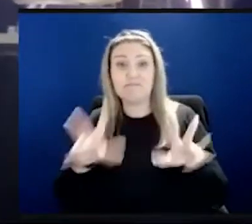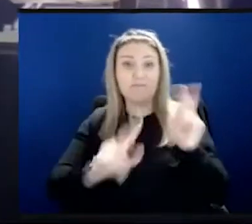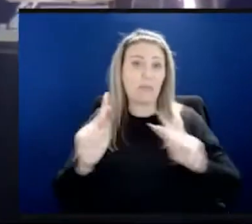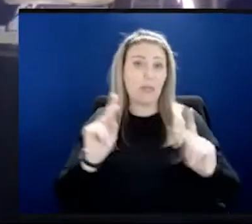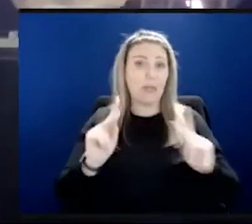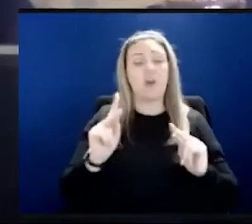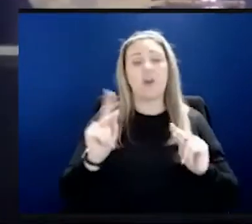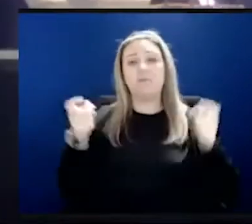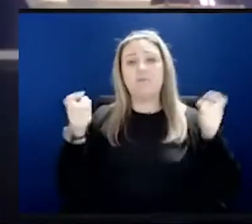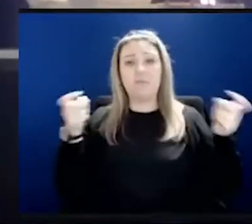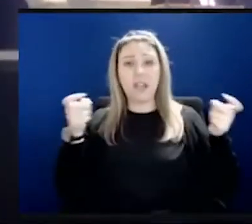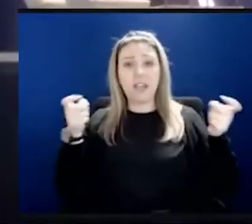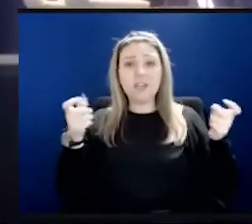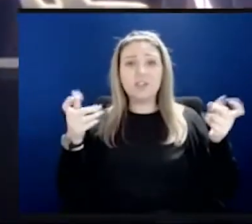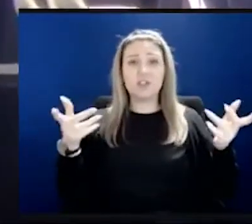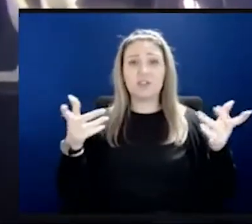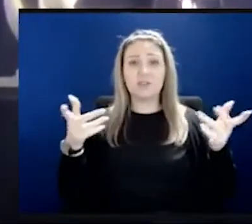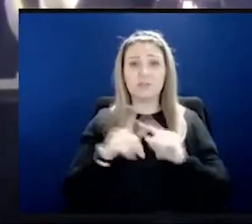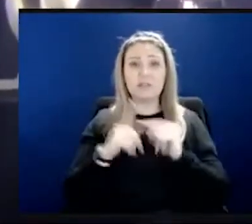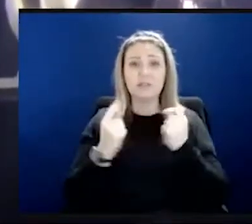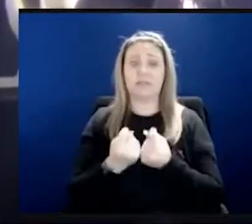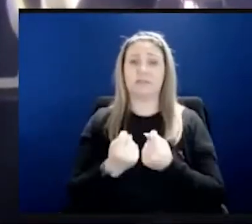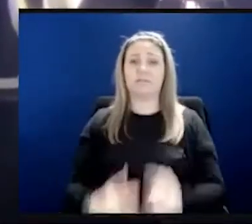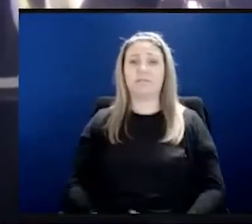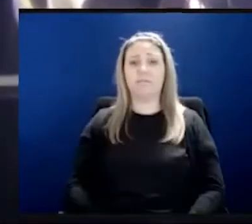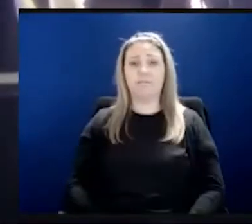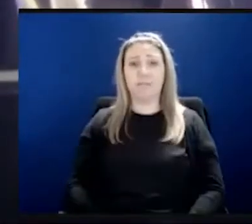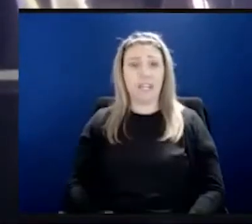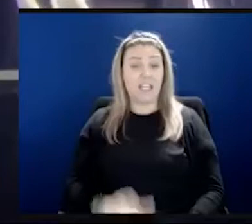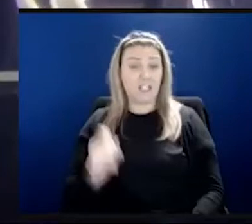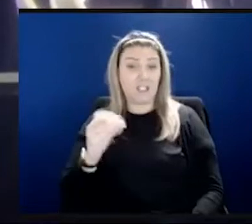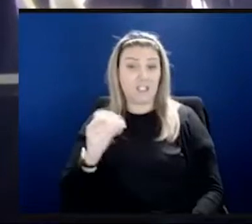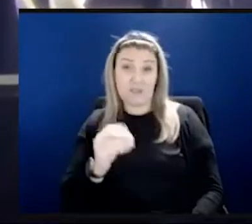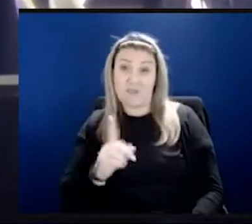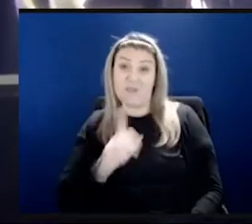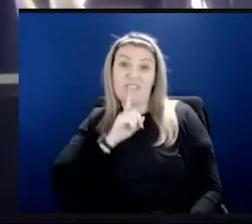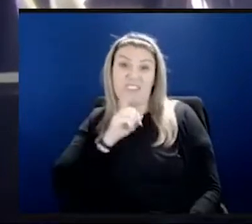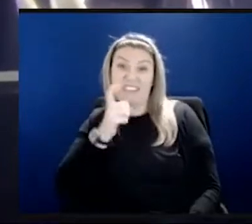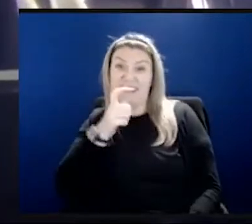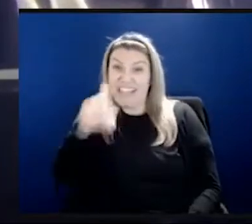managing, the management team, and so built it to where they didn't even need me anymore. So